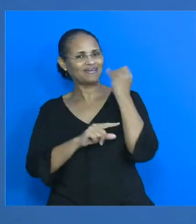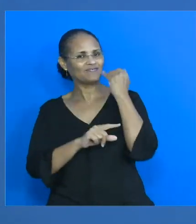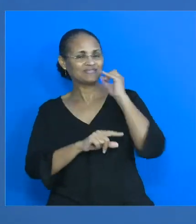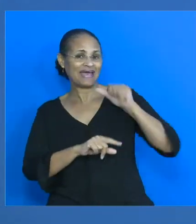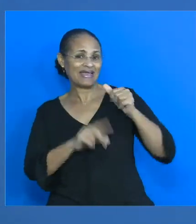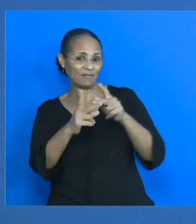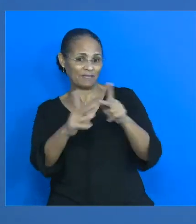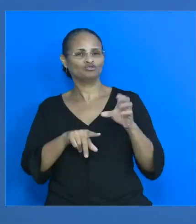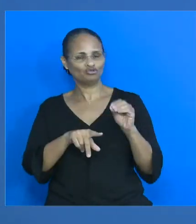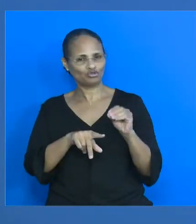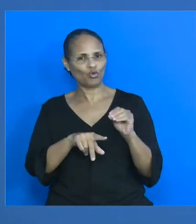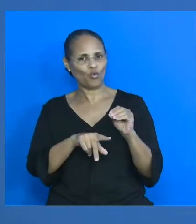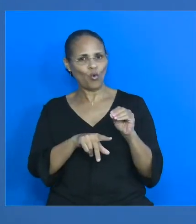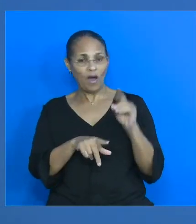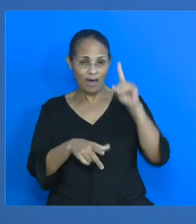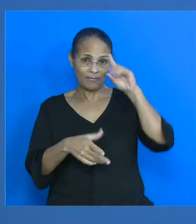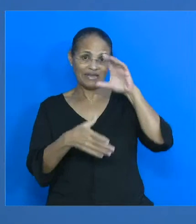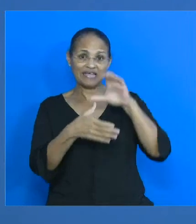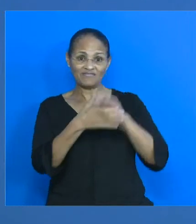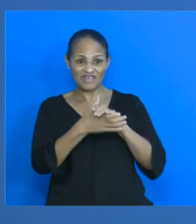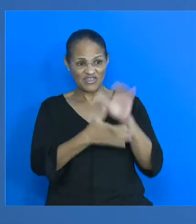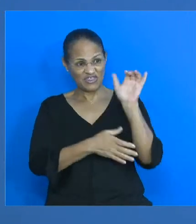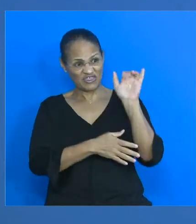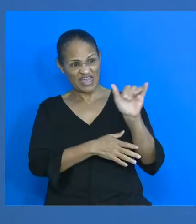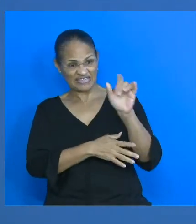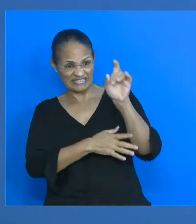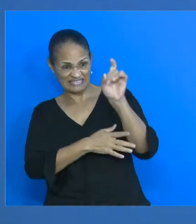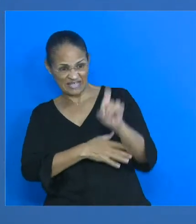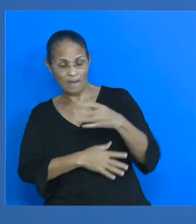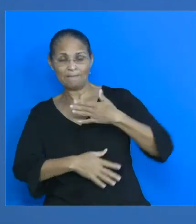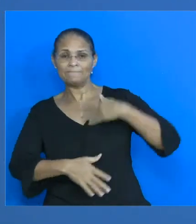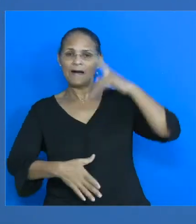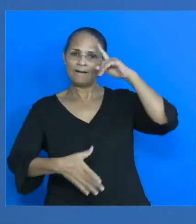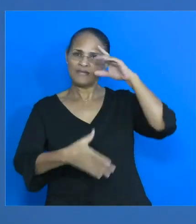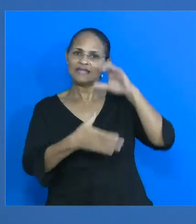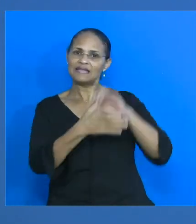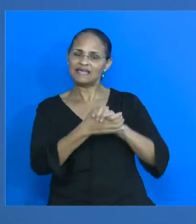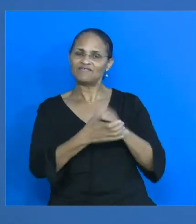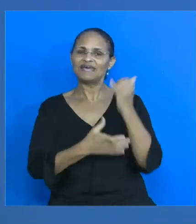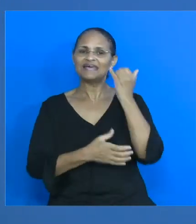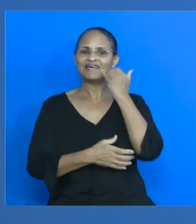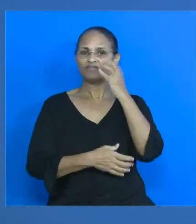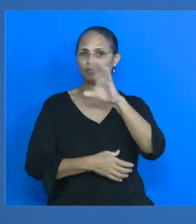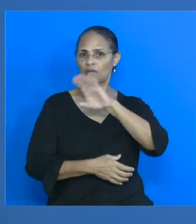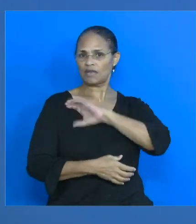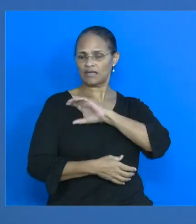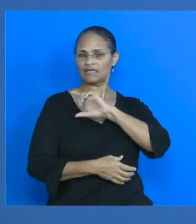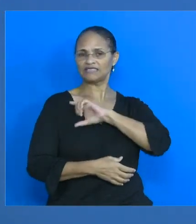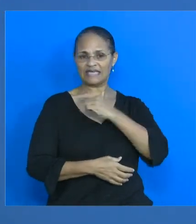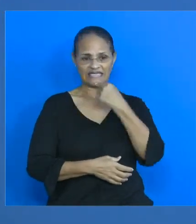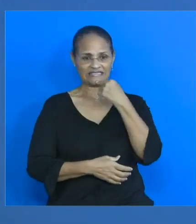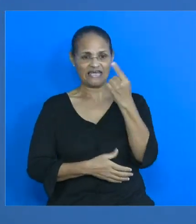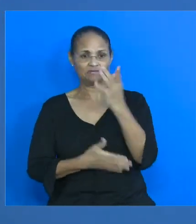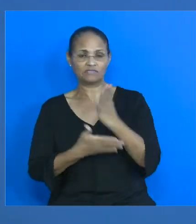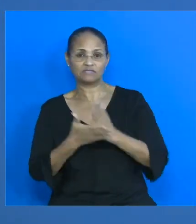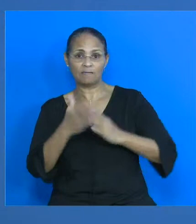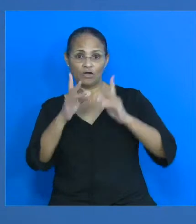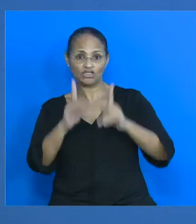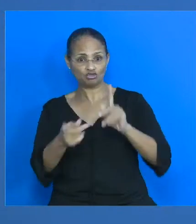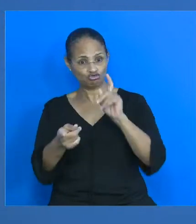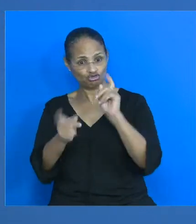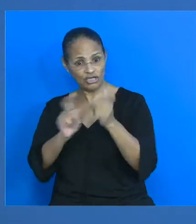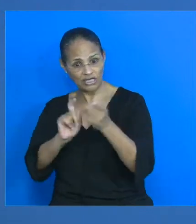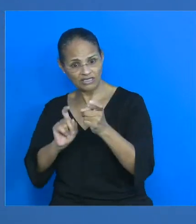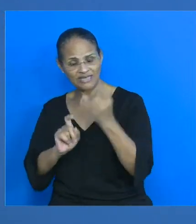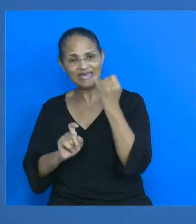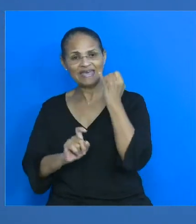that was not in compliance, necessary, because my belief is that if the police come and if they tell someone to change something, if